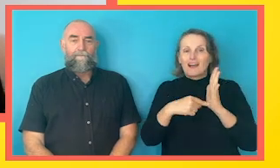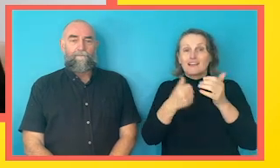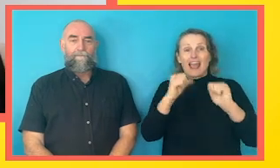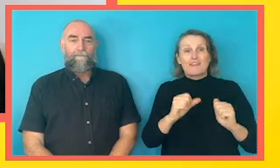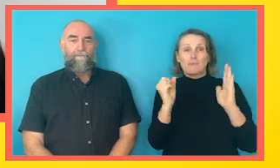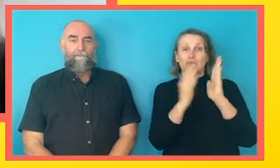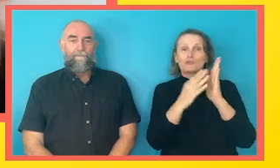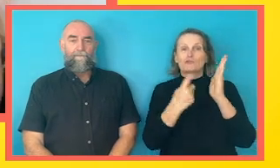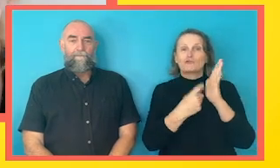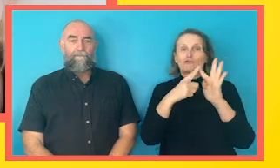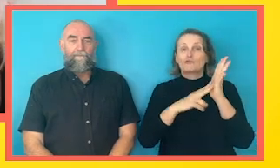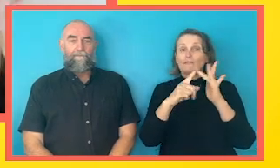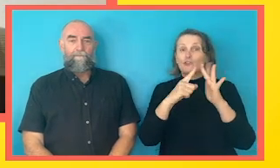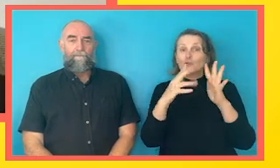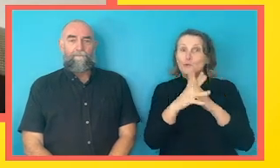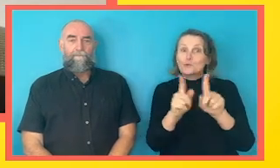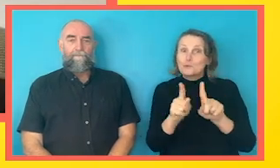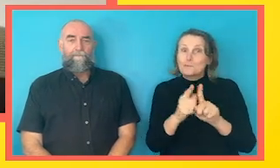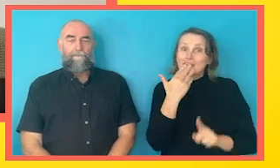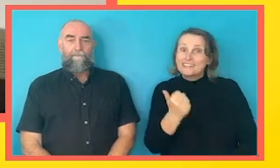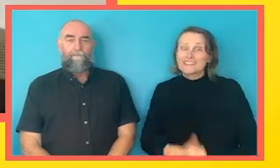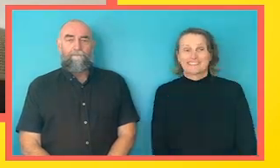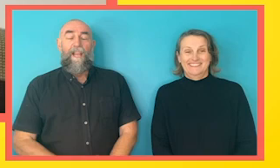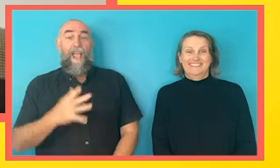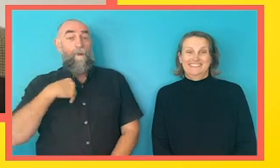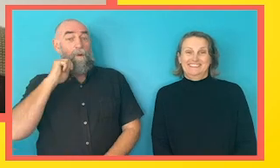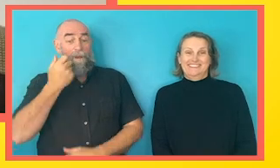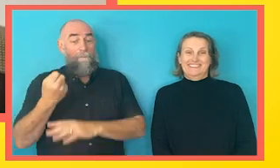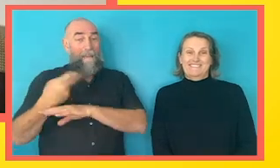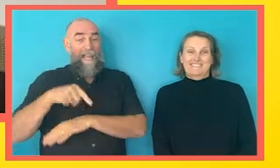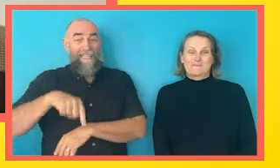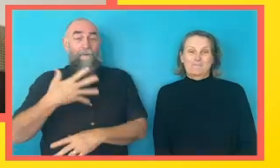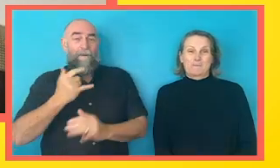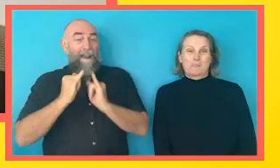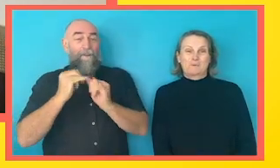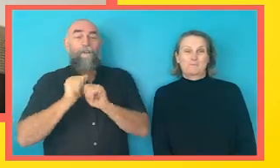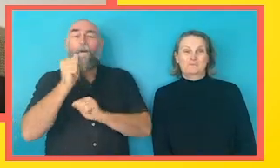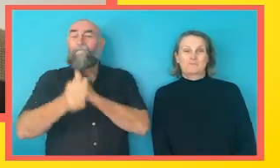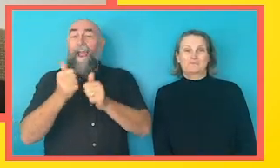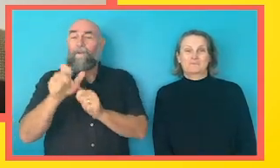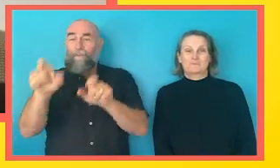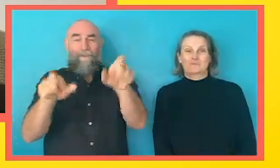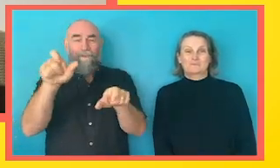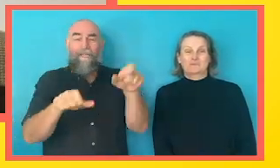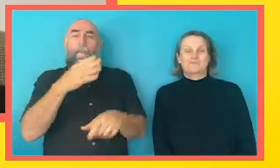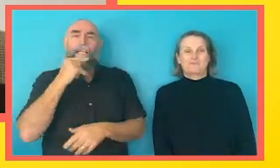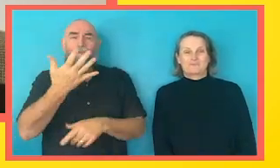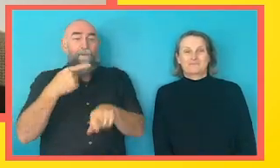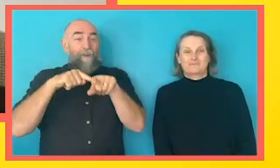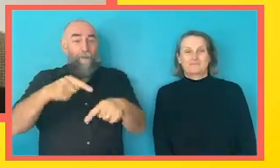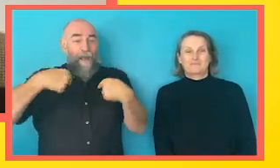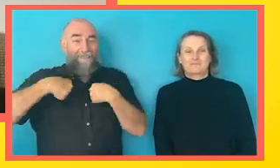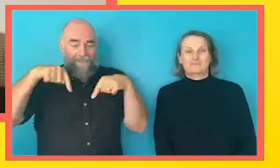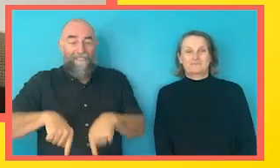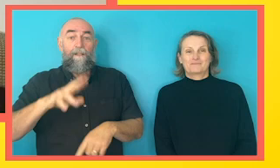need to leave us a review as well. And we'll be back with more interviews with your favourite athletes, so make sure you followed You Little Ripper wherever